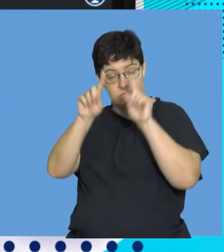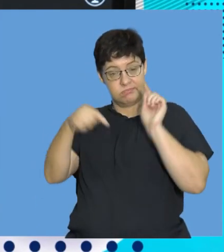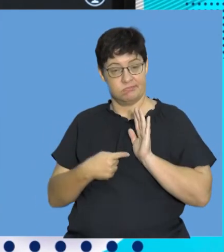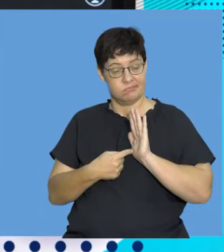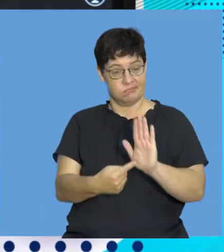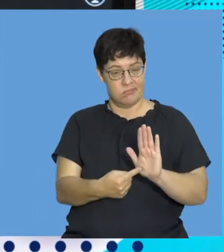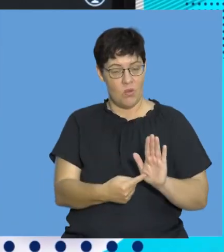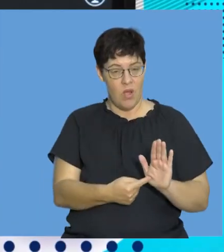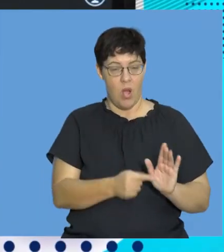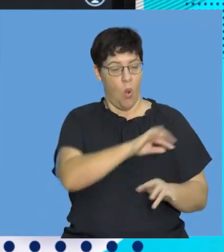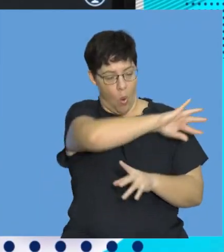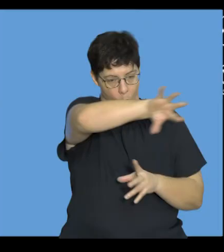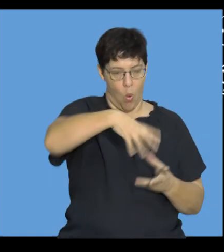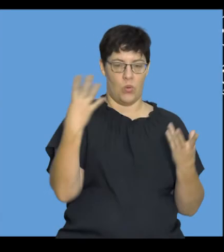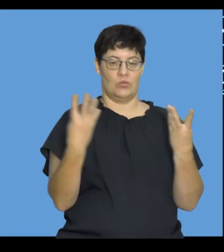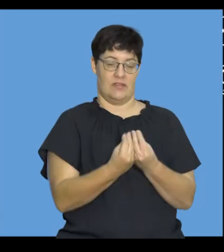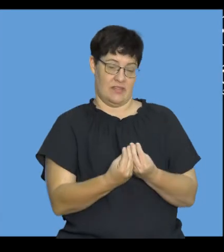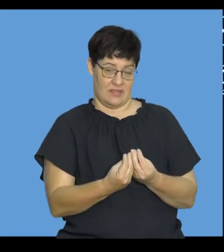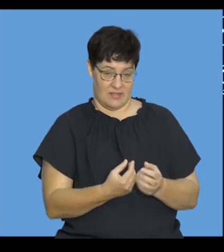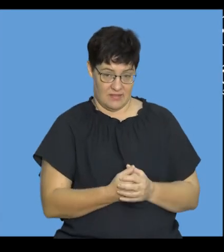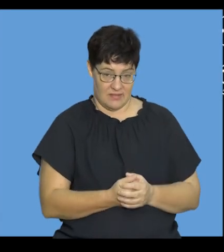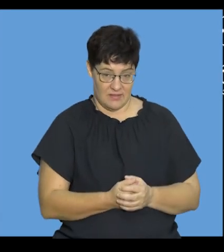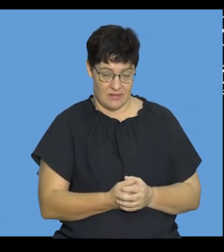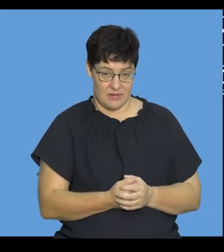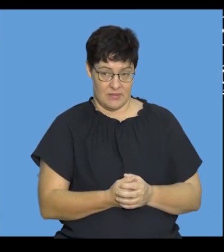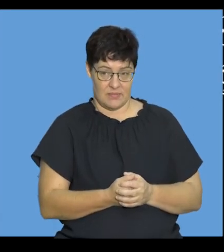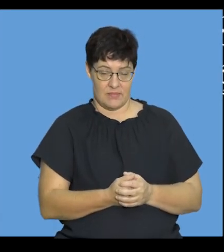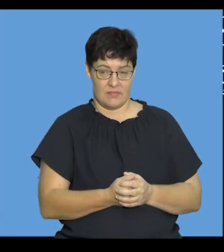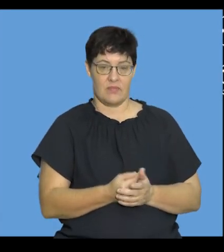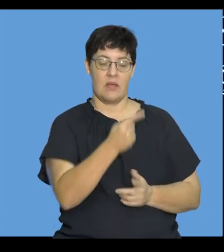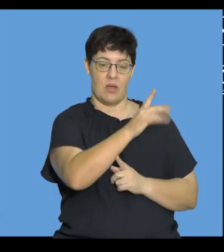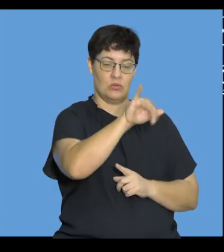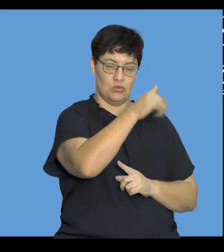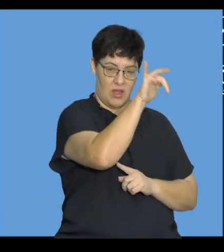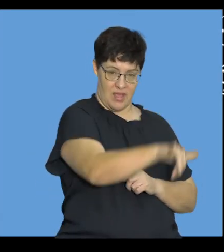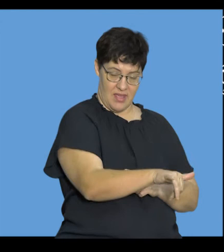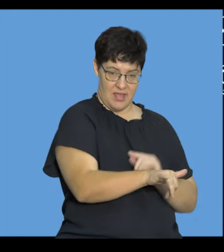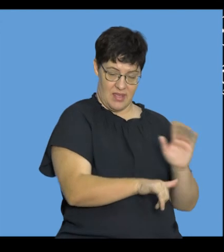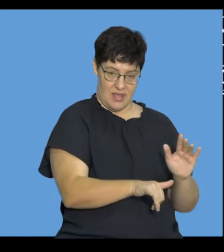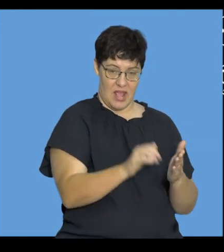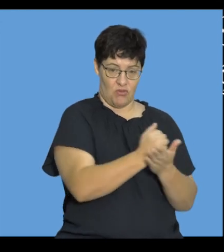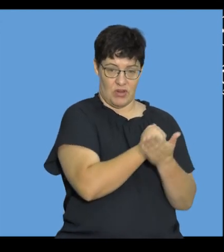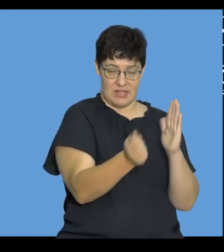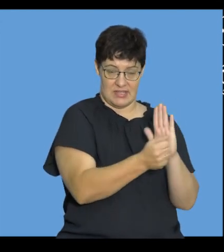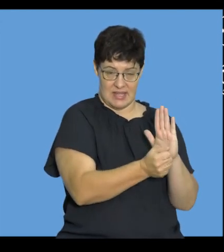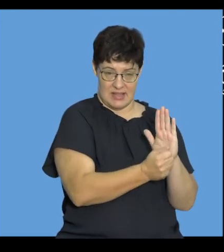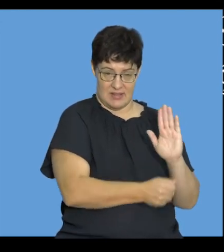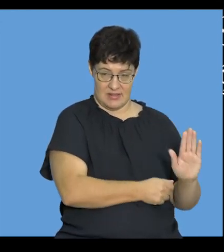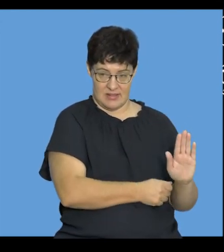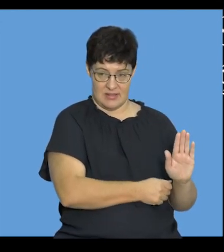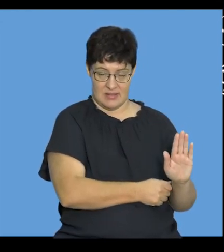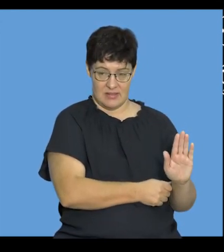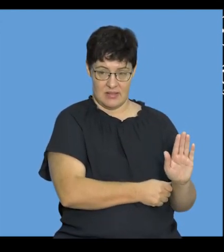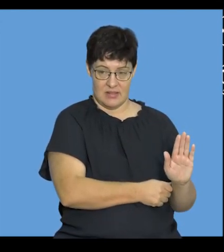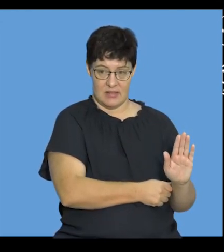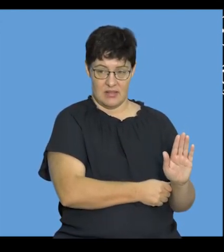collective. In other words, there's my July credit sale. Notice I'm going